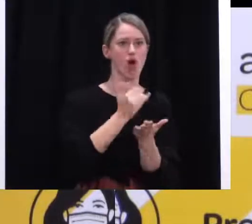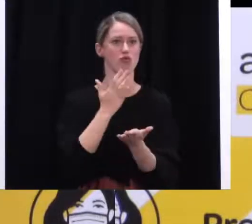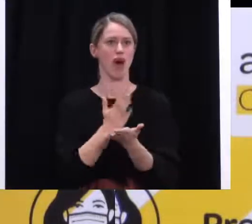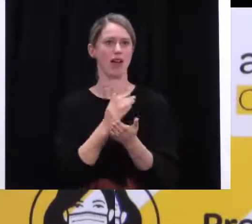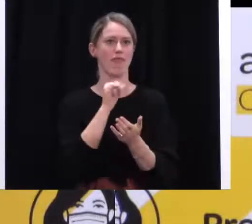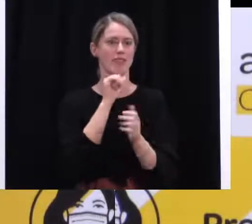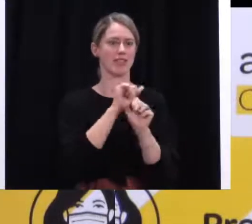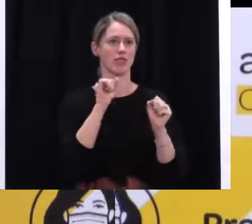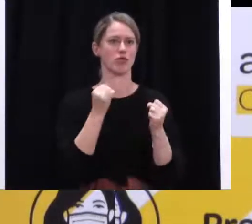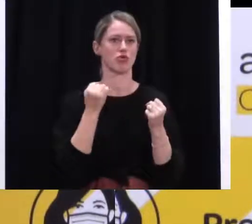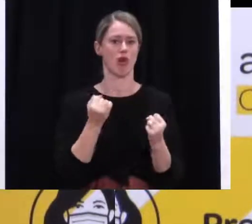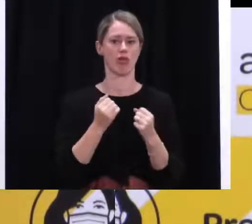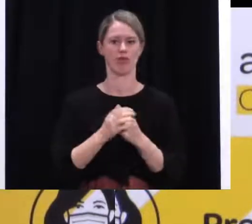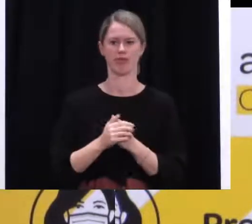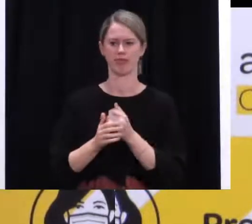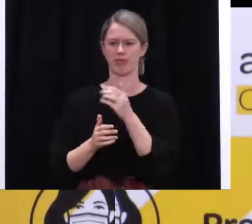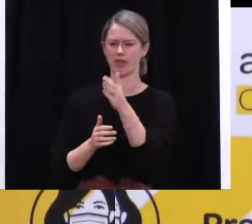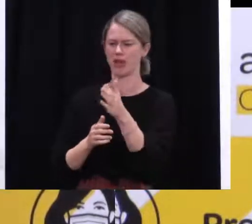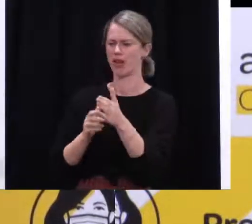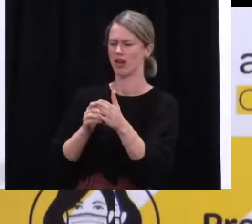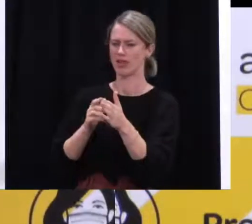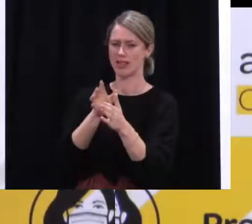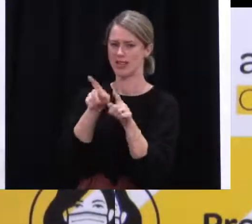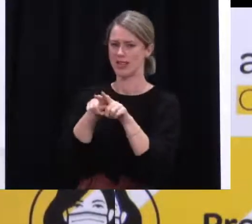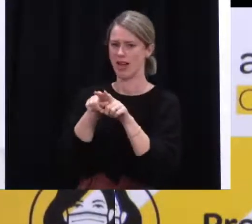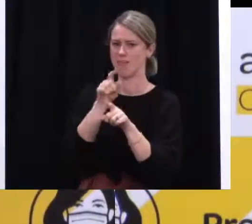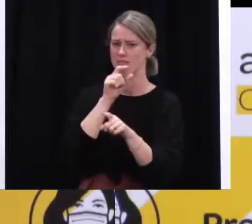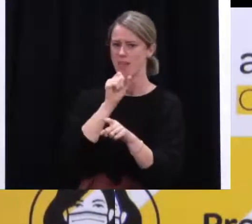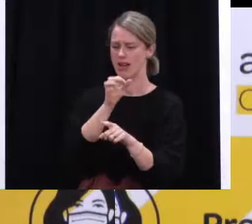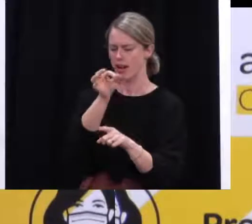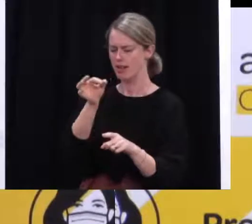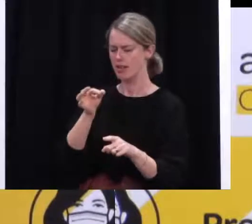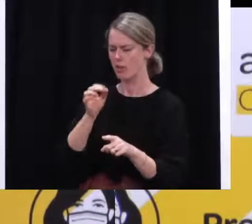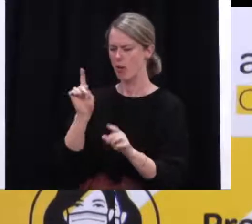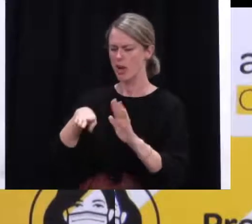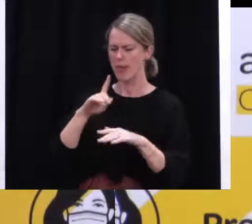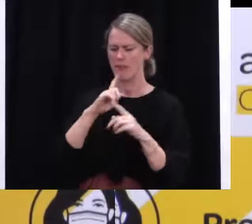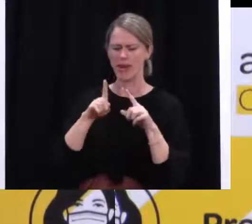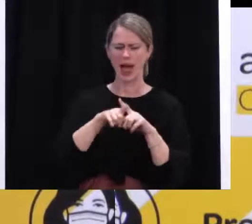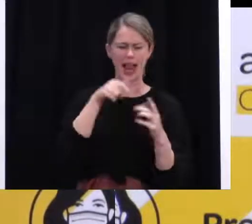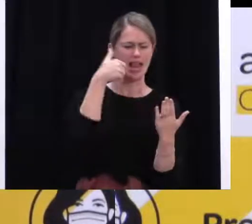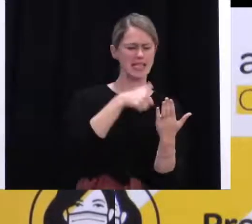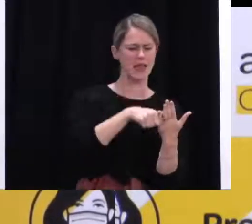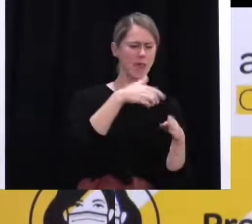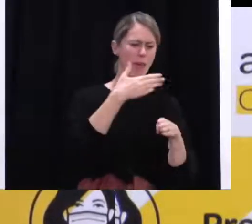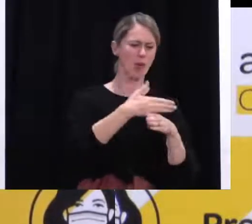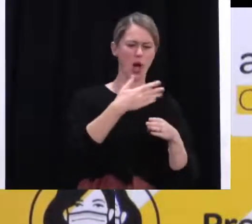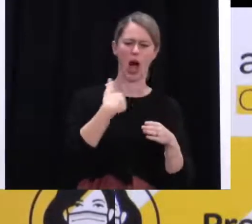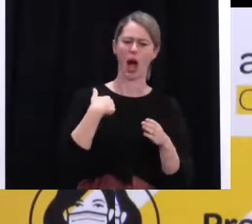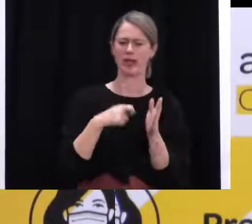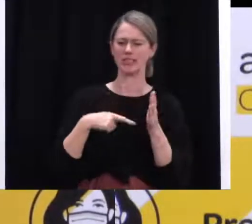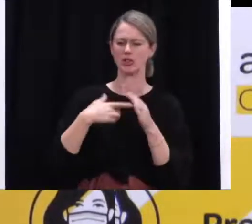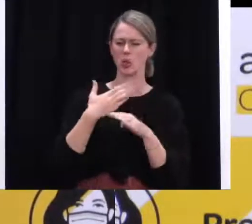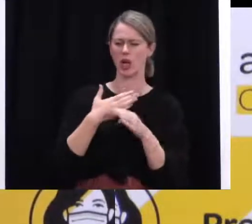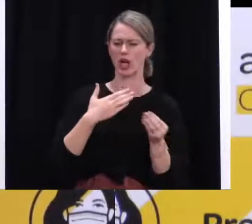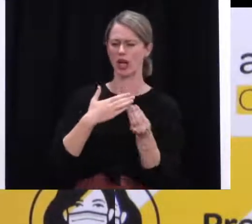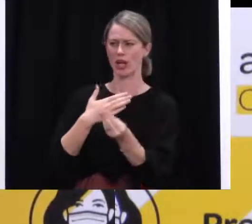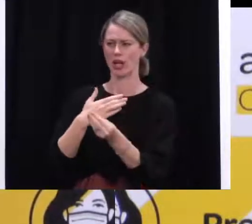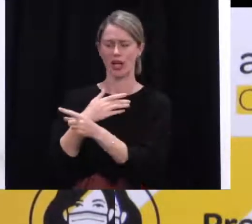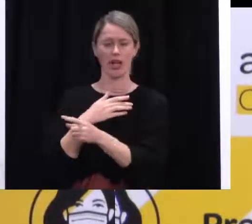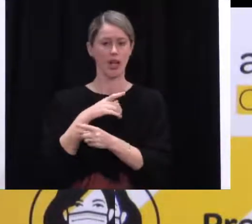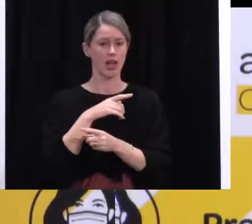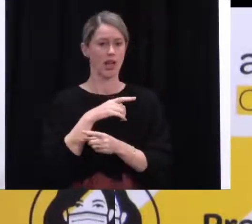is robust. What sort of information would that have to be? Would it have to be like a letter from an employer that you're an essential worker? I mean, what? But they would have had